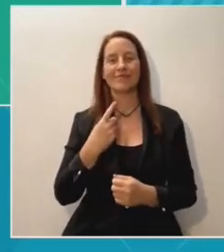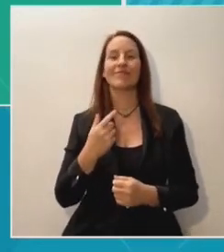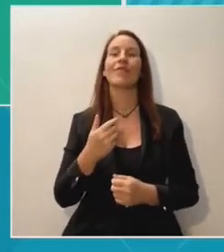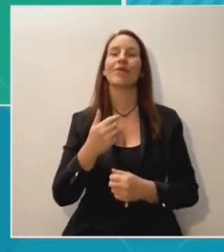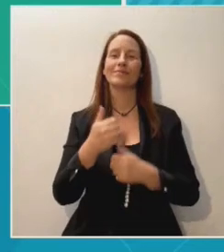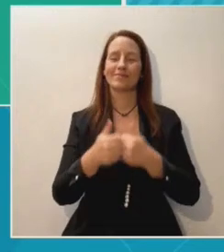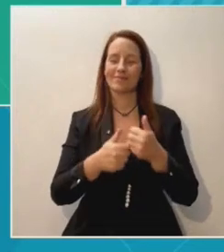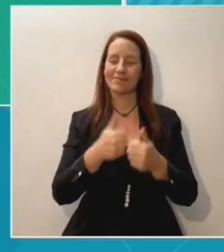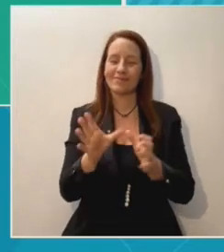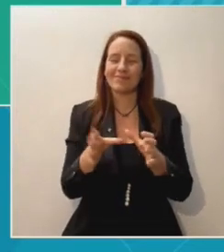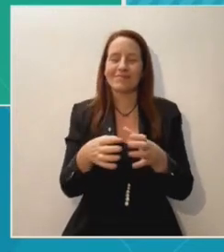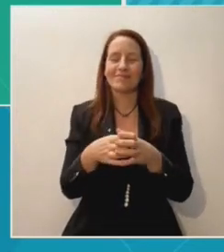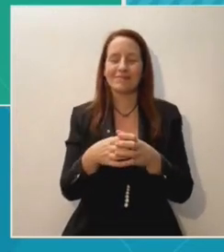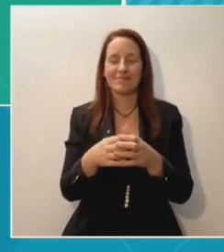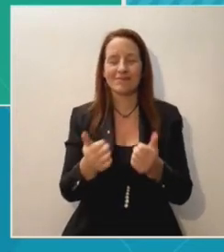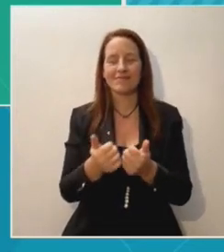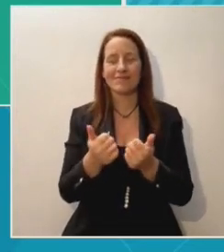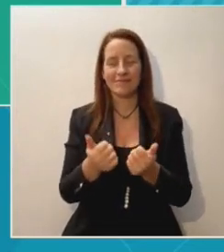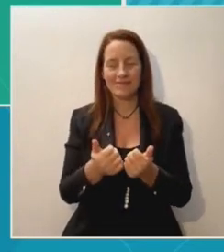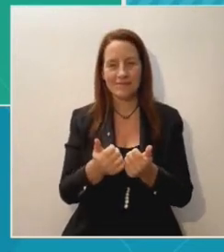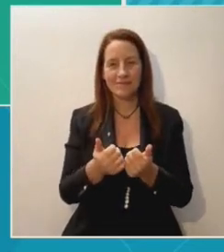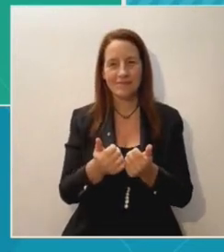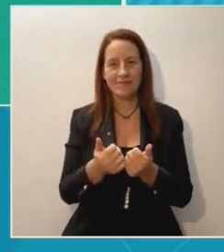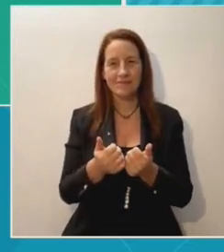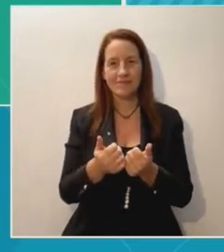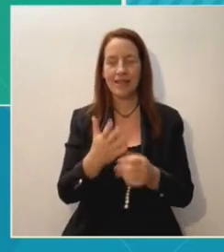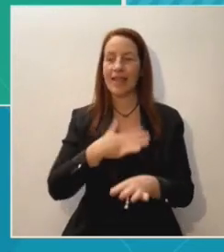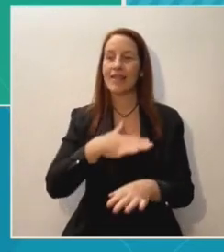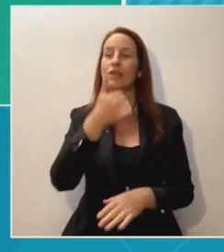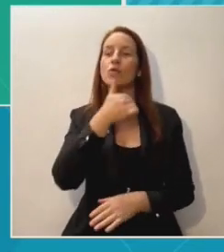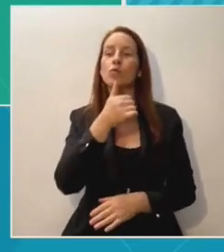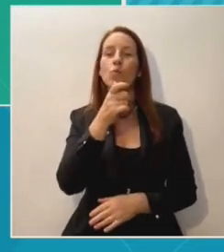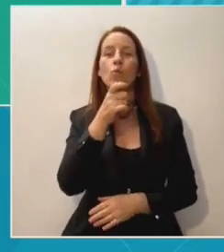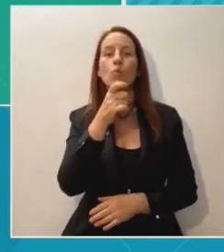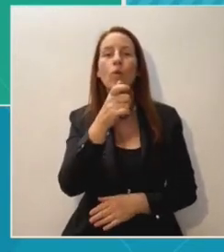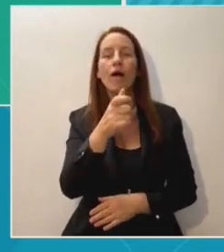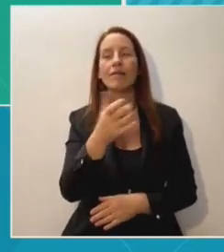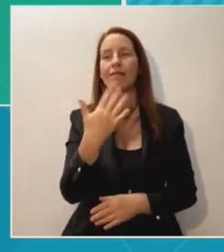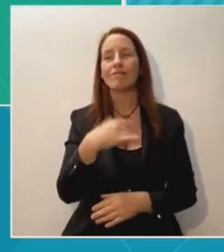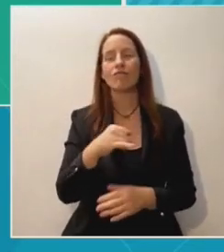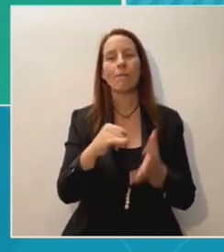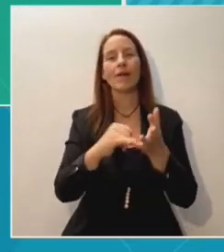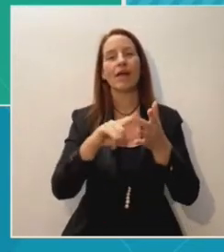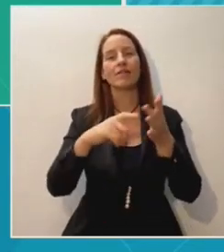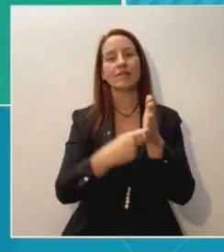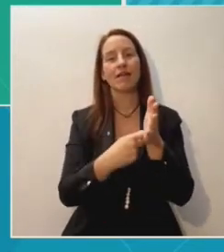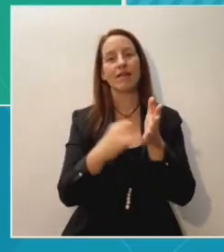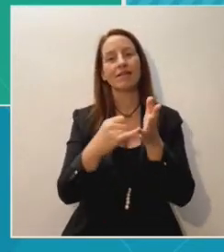I'd like to do so by drawing on some words from the late great Professor Sir Stephen Hawking.